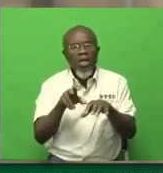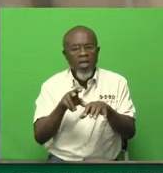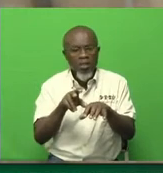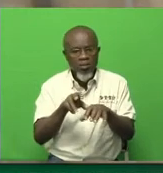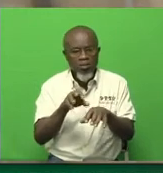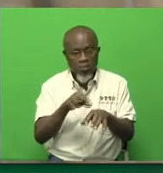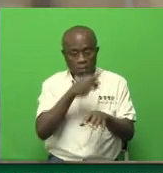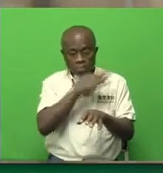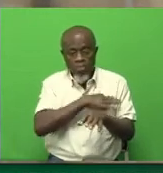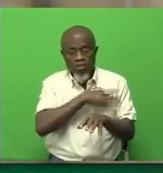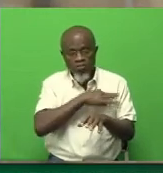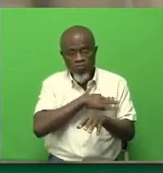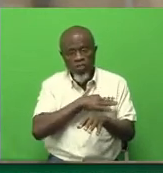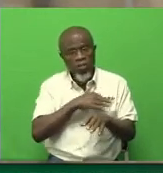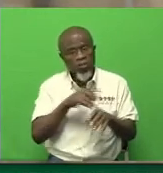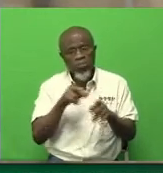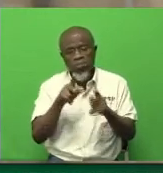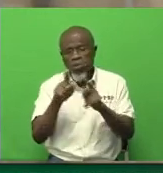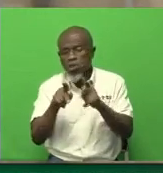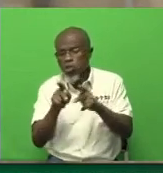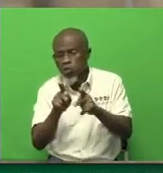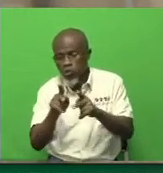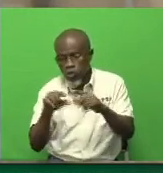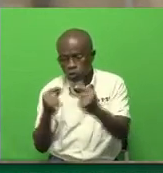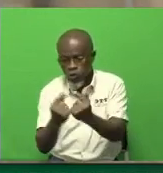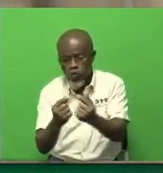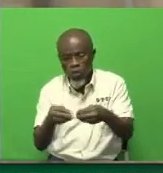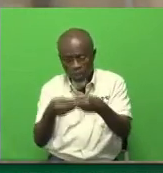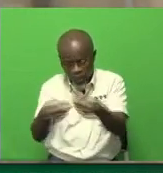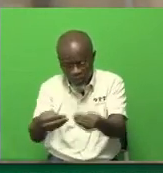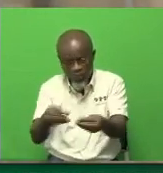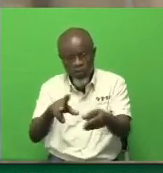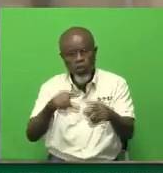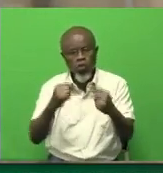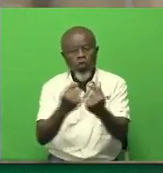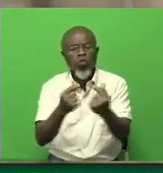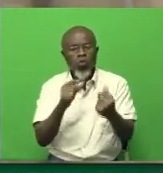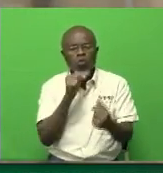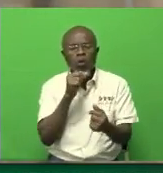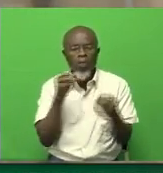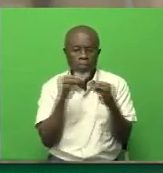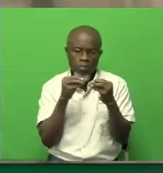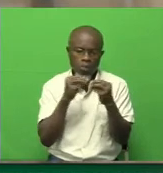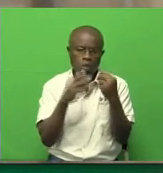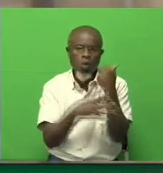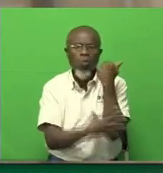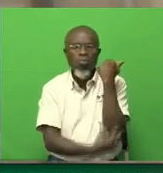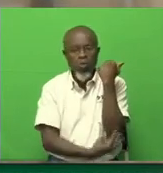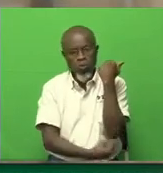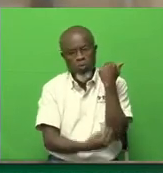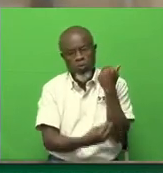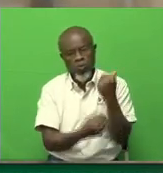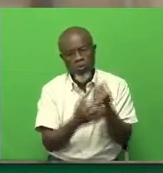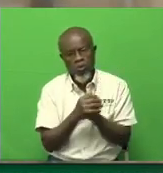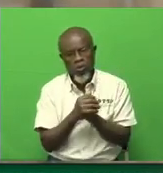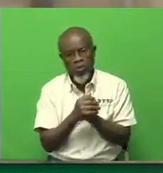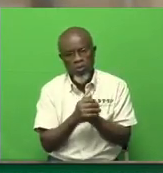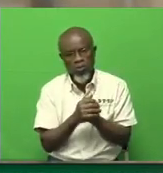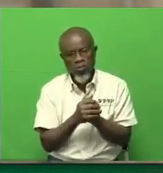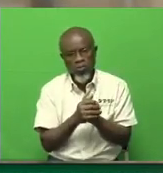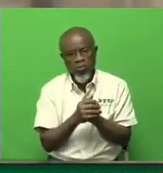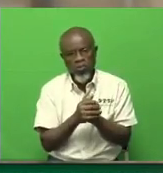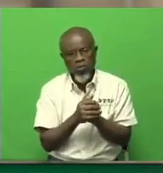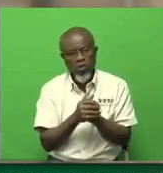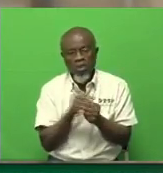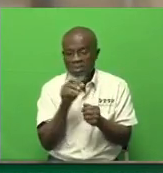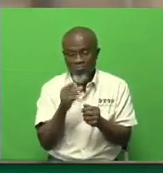some of the most vulnerable people in the society that is not the example of